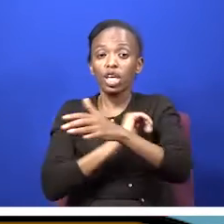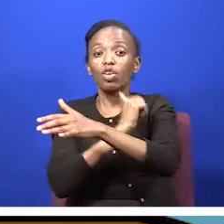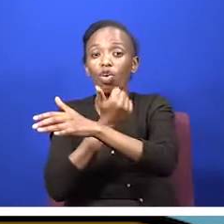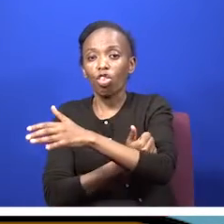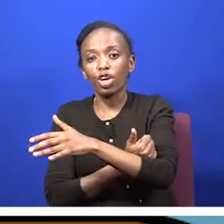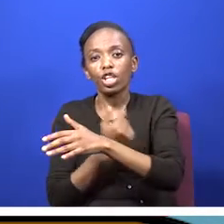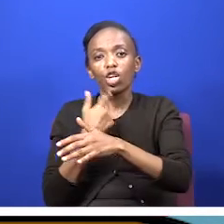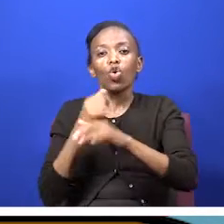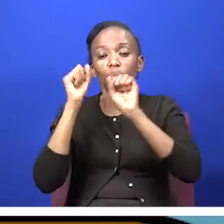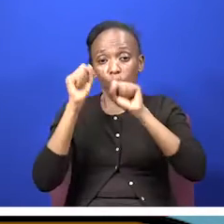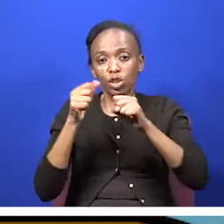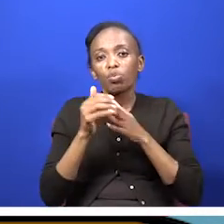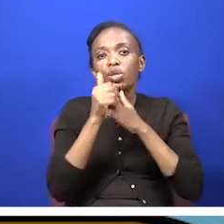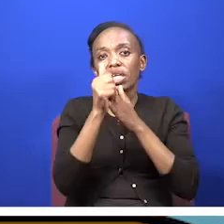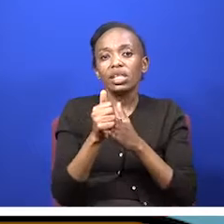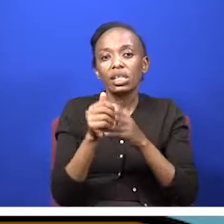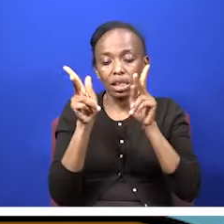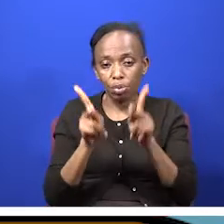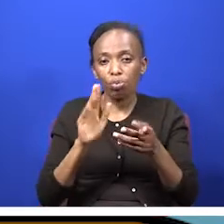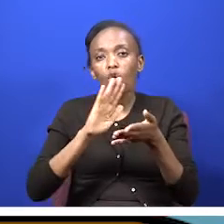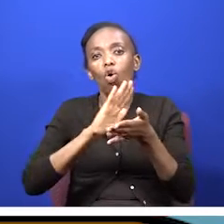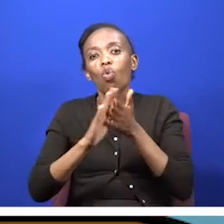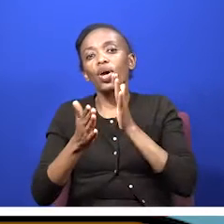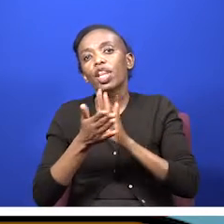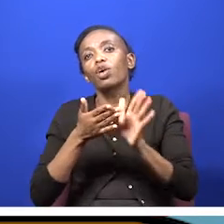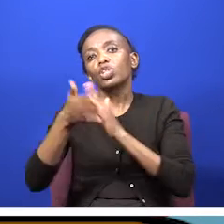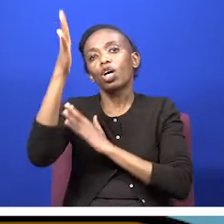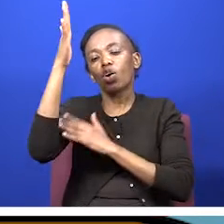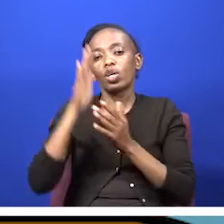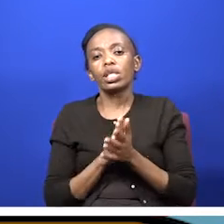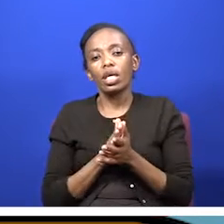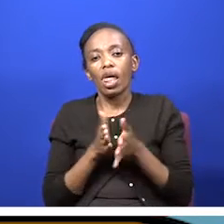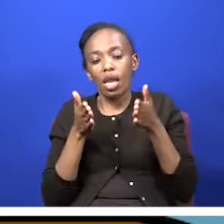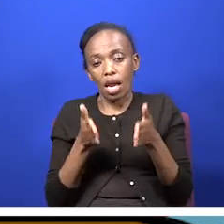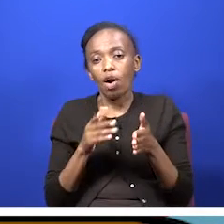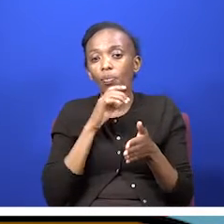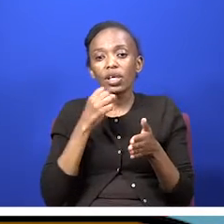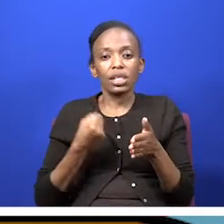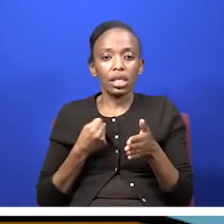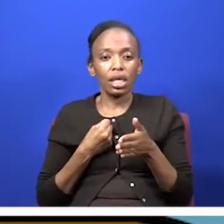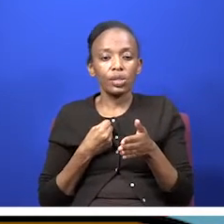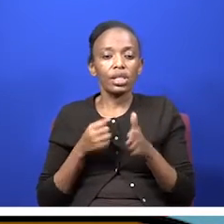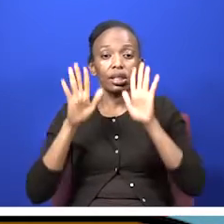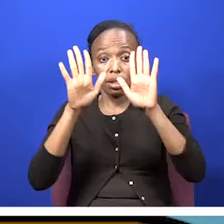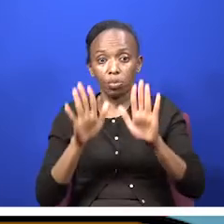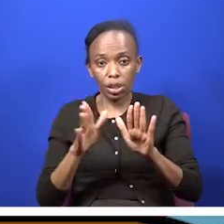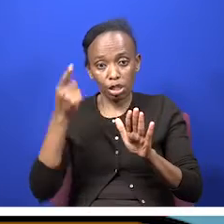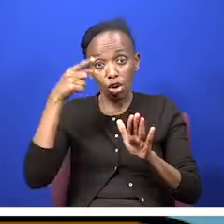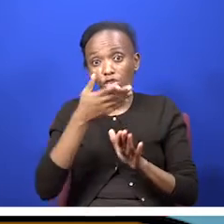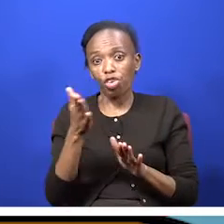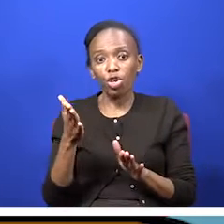in authority or who can be leading people without God. And so, boys and girls, it